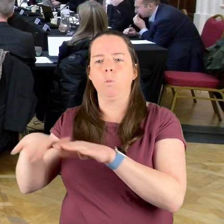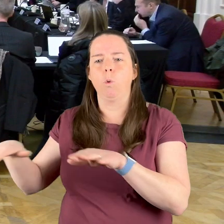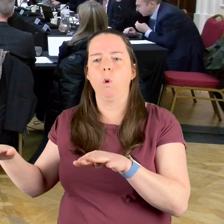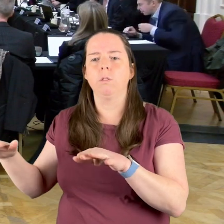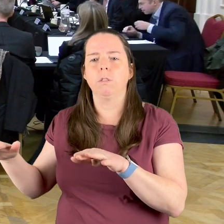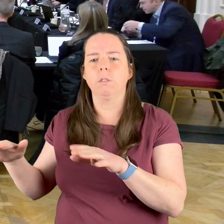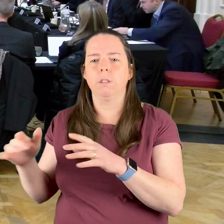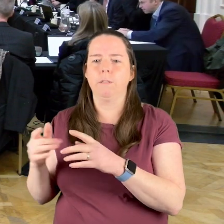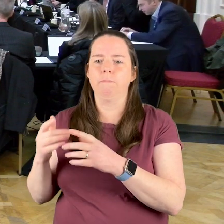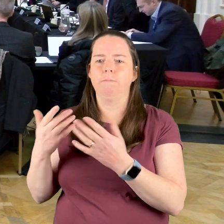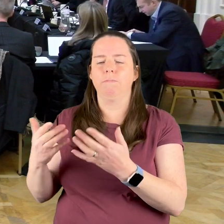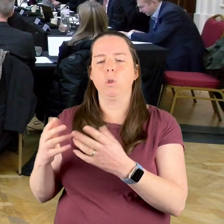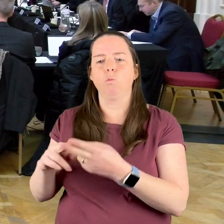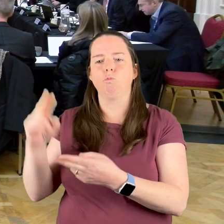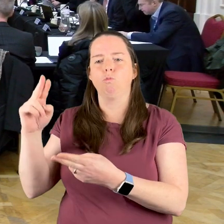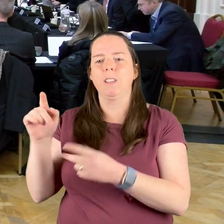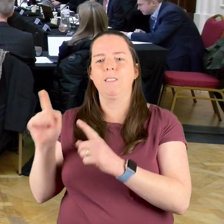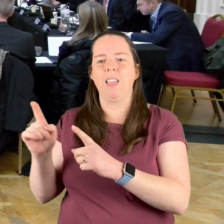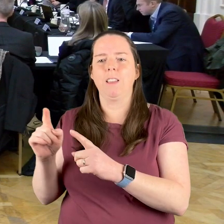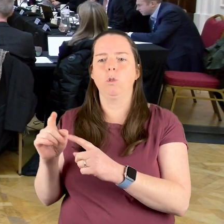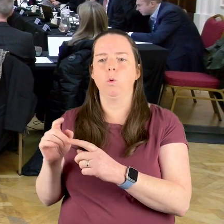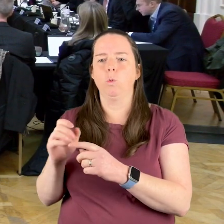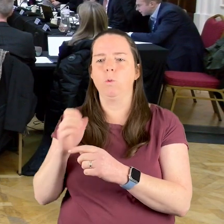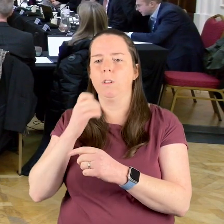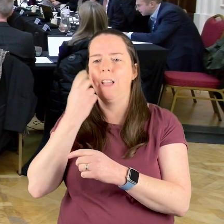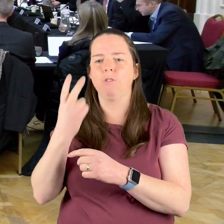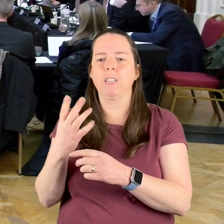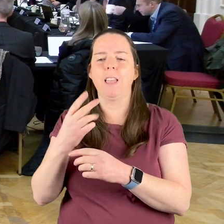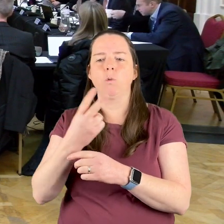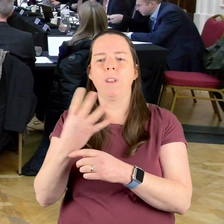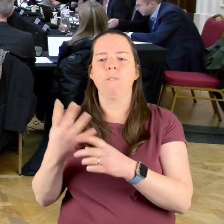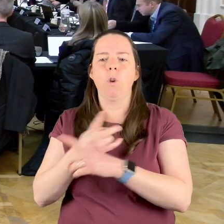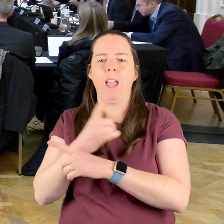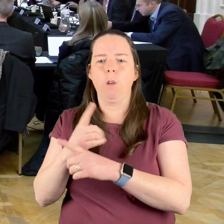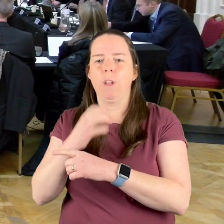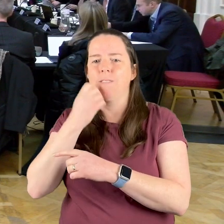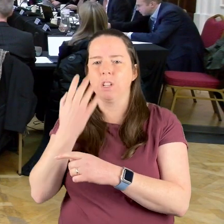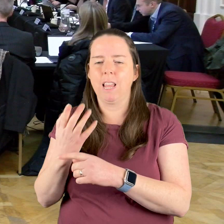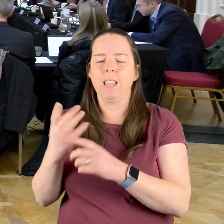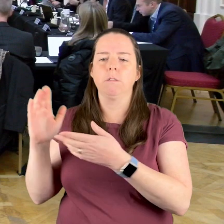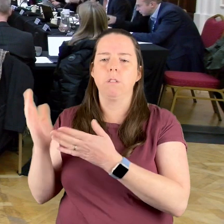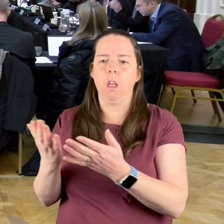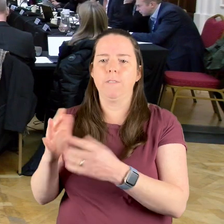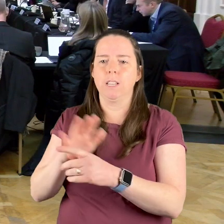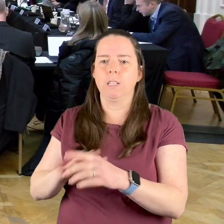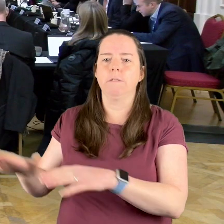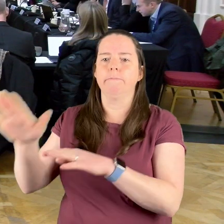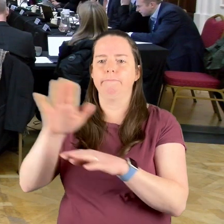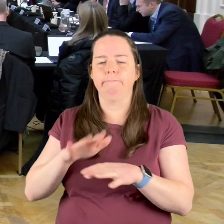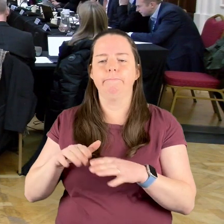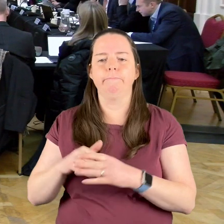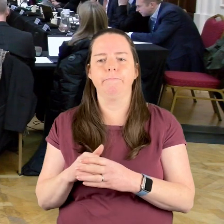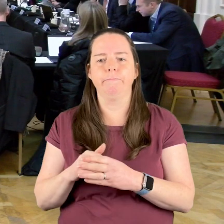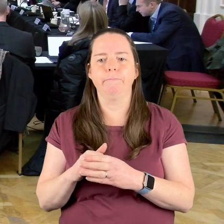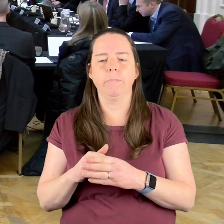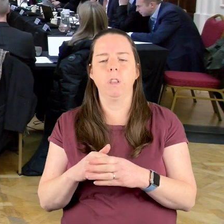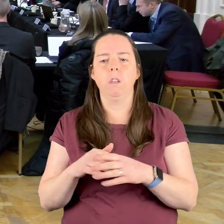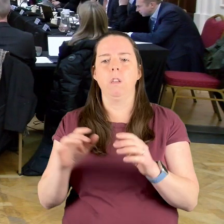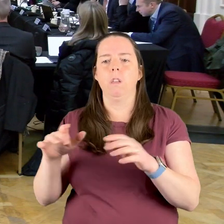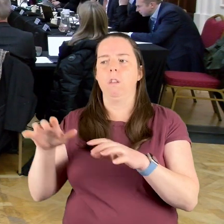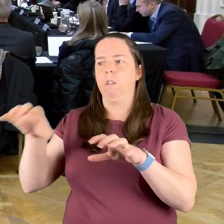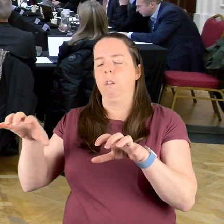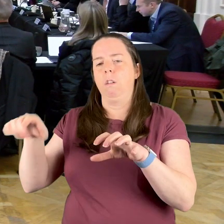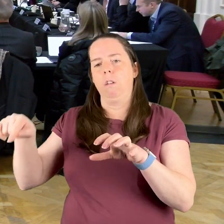time to increase that to a 24/7 service consistently across